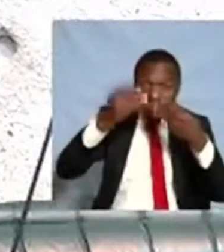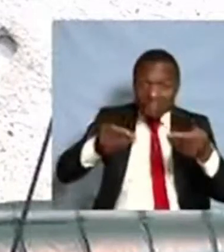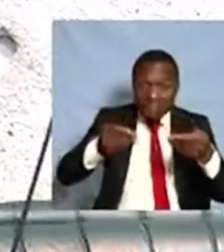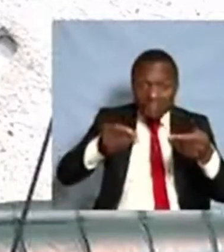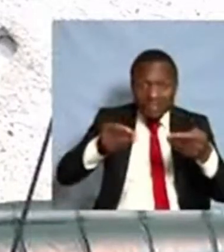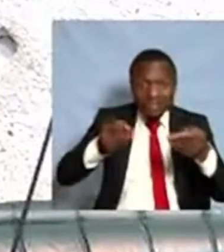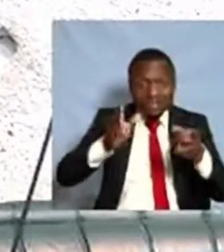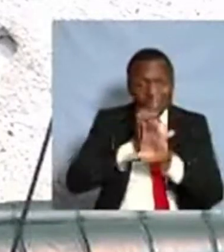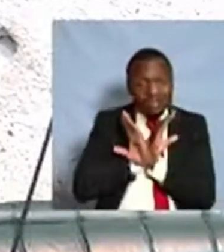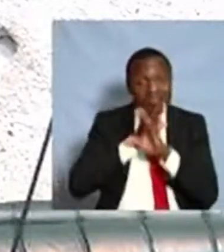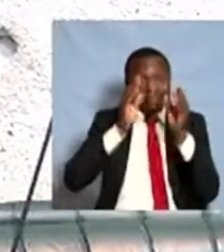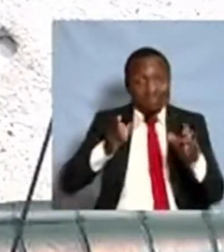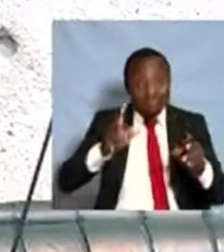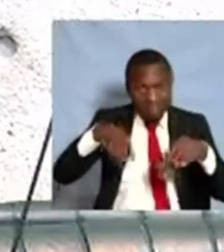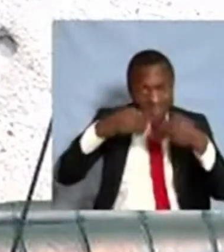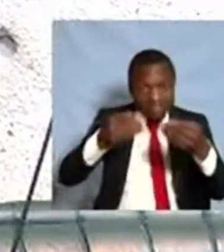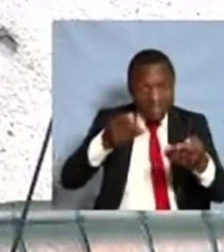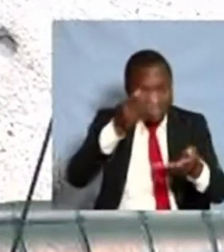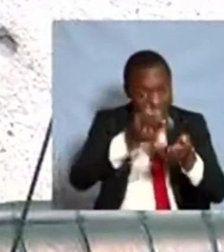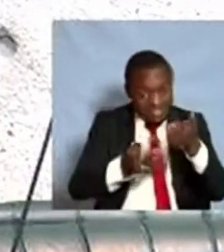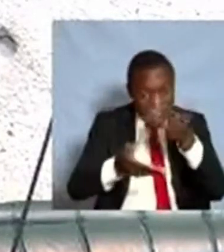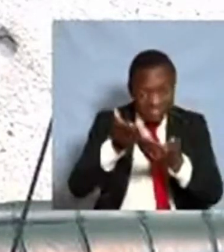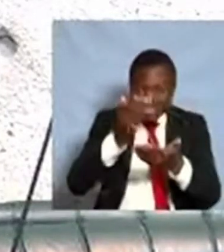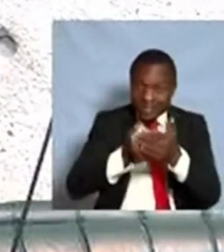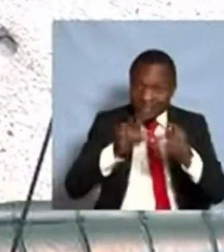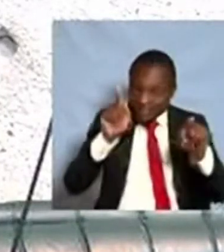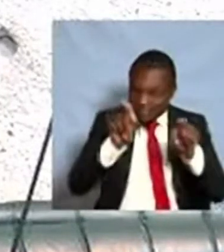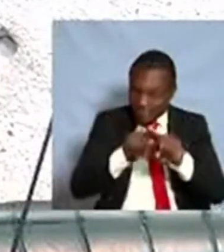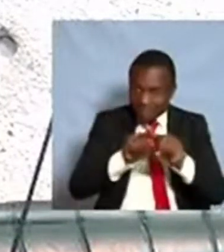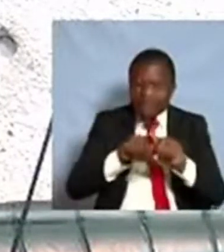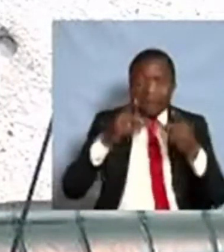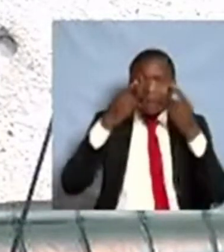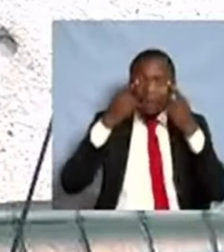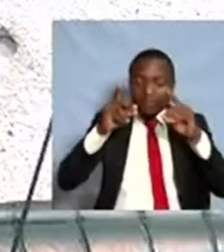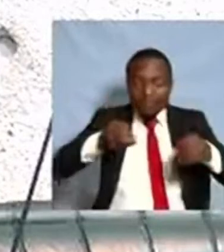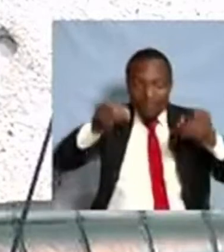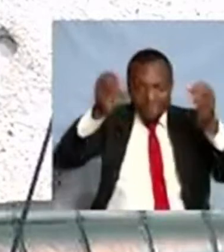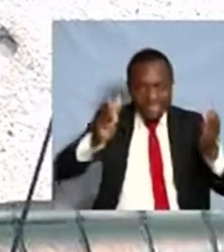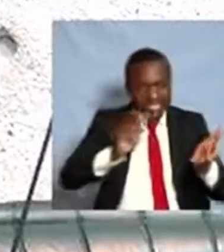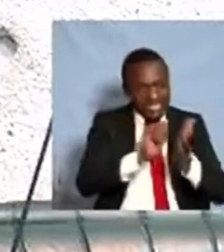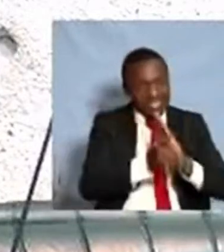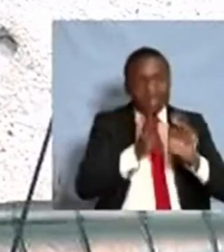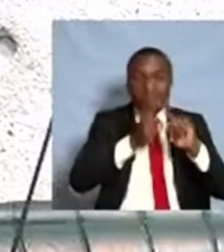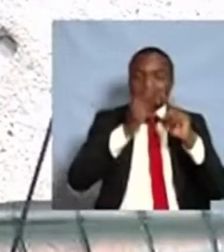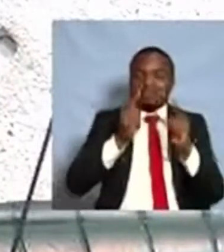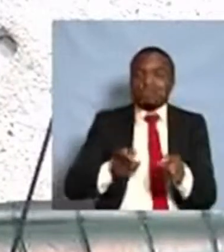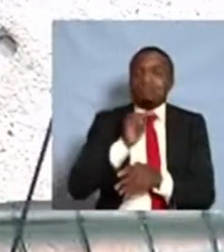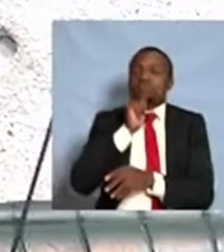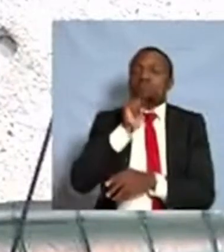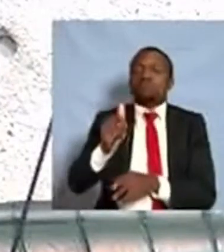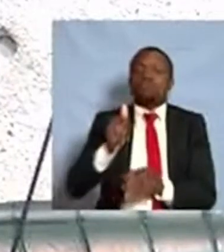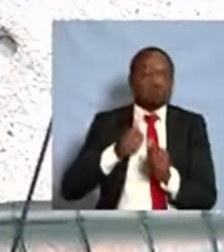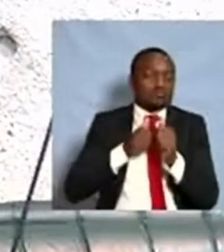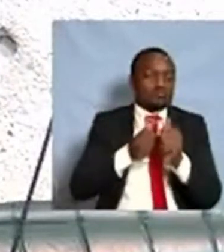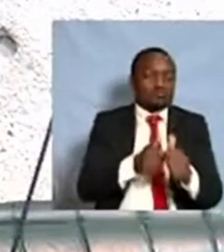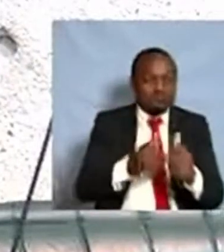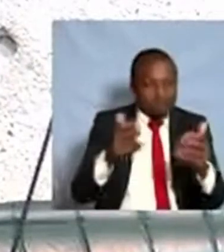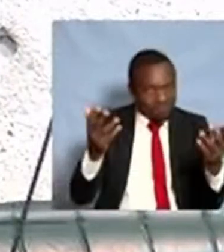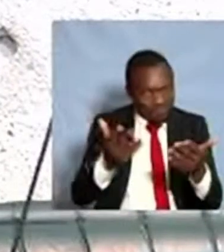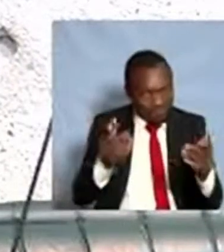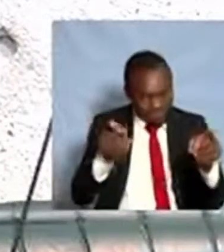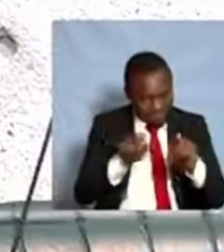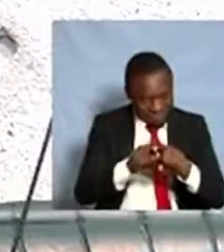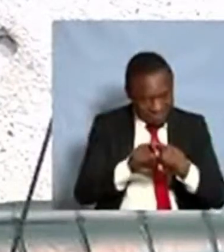make submissions towards this same Public Order Act. Unfortunately, it was not adhered to as